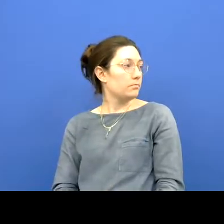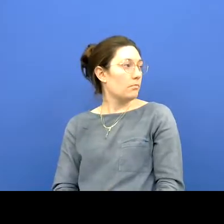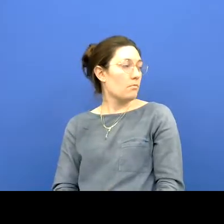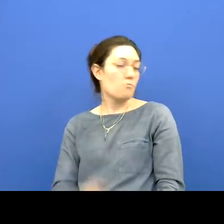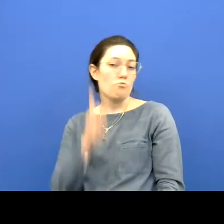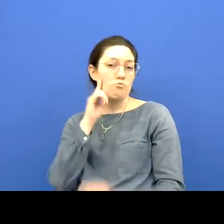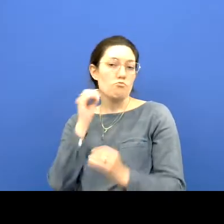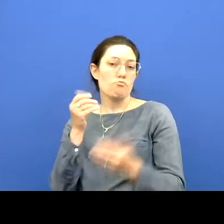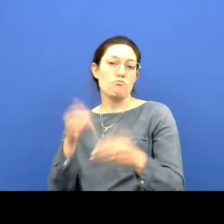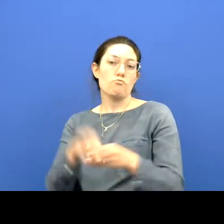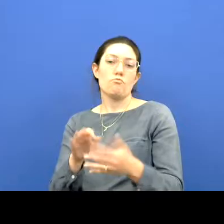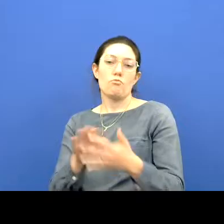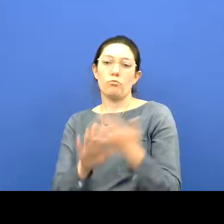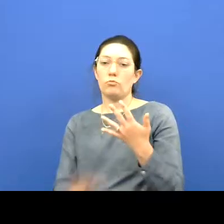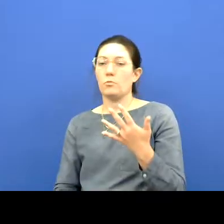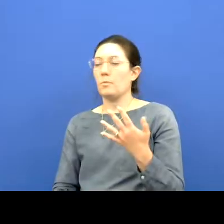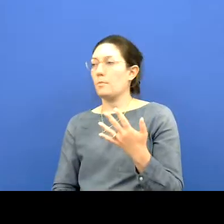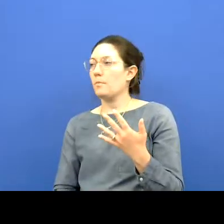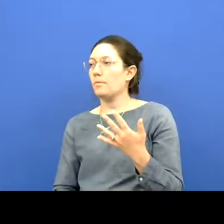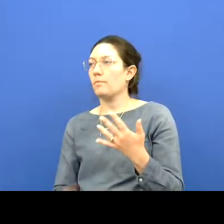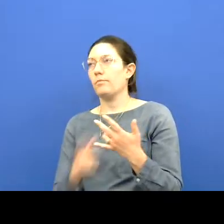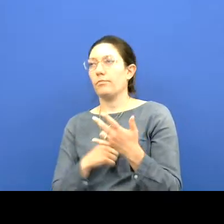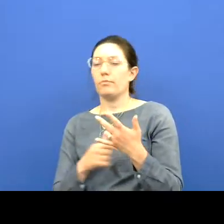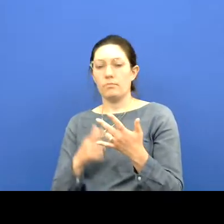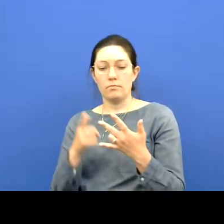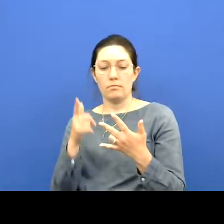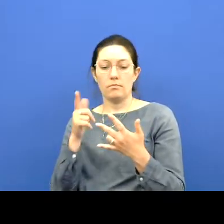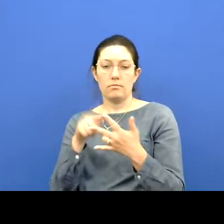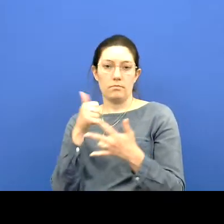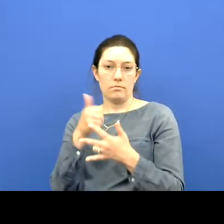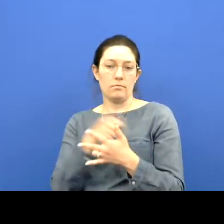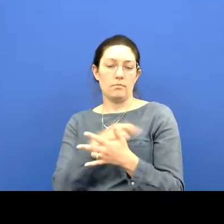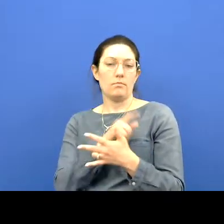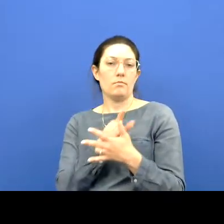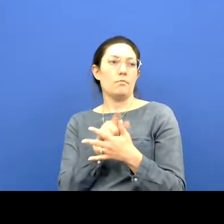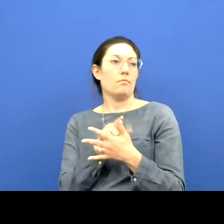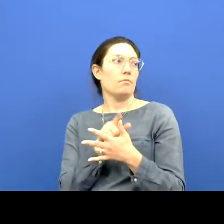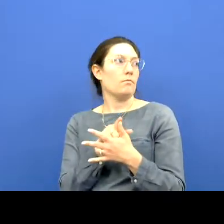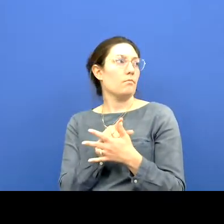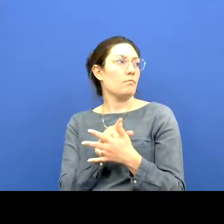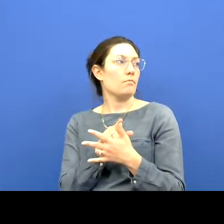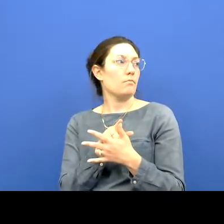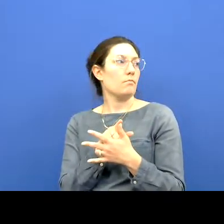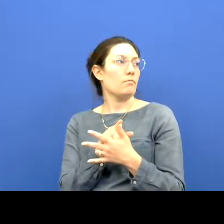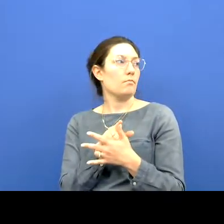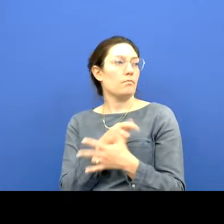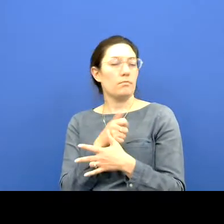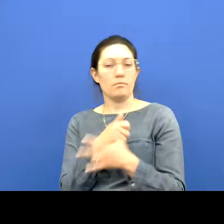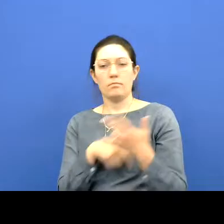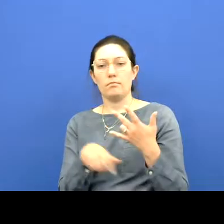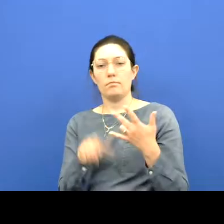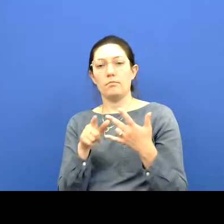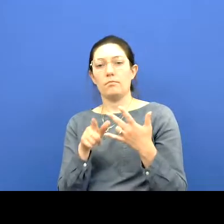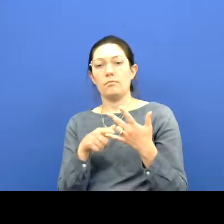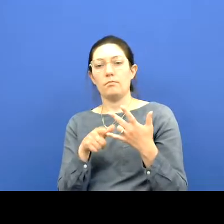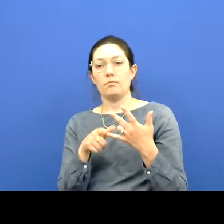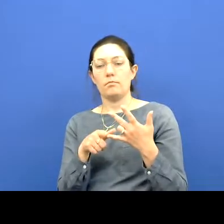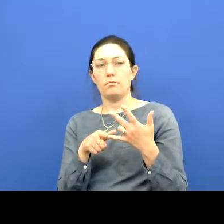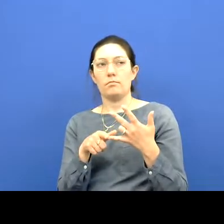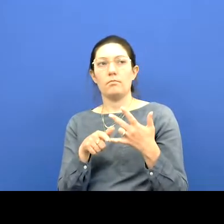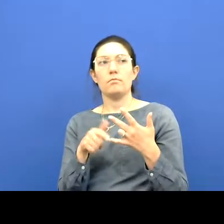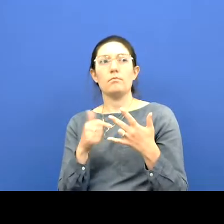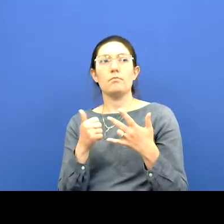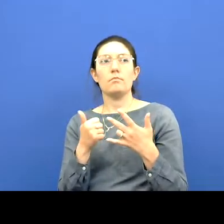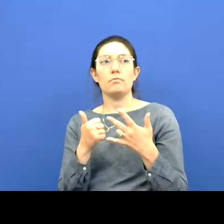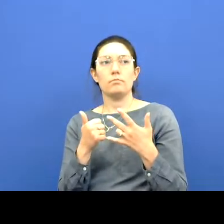Hearing and seeing none, please call the roll. Councilmember Page, Aye. Councilmember Belanca, Aye. Councilmember